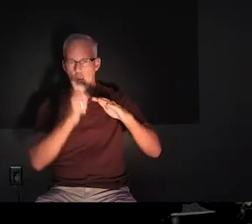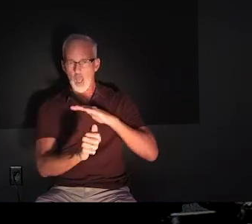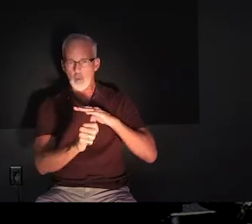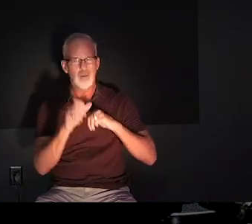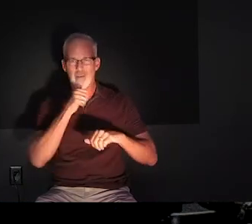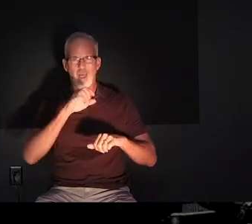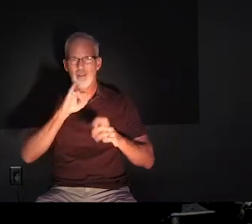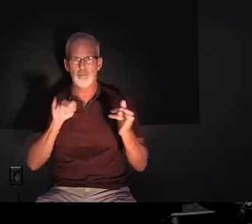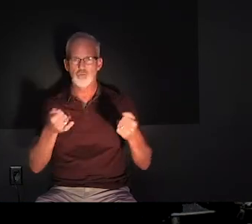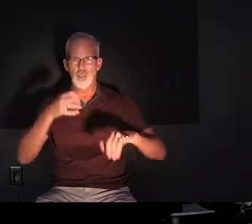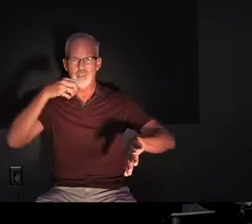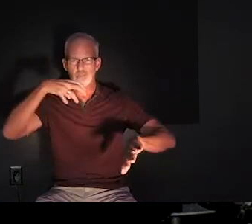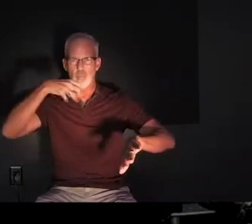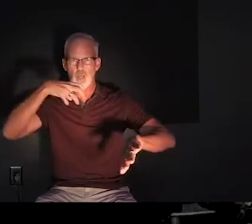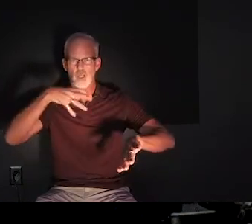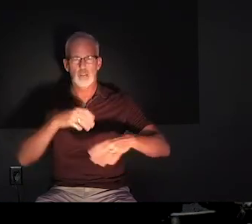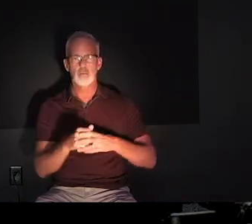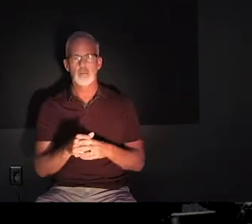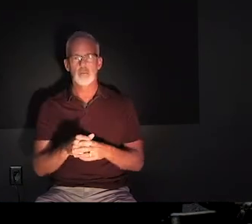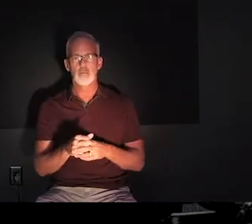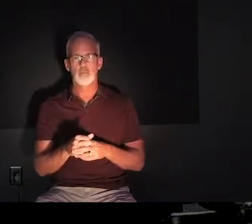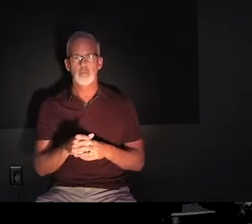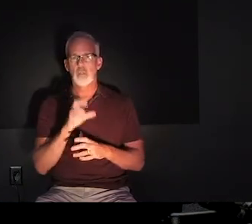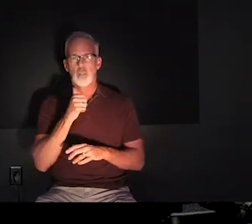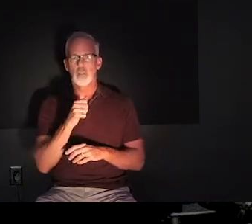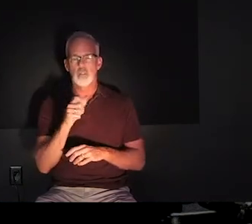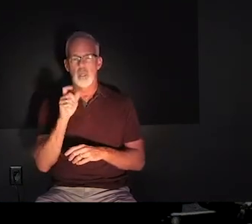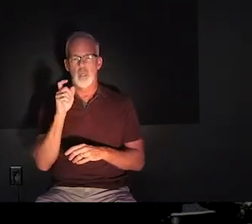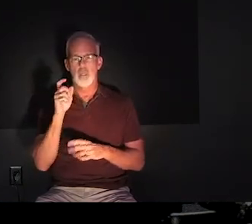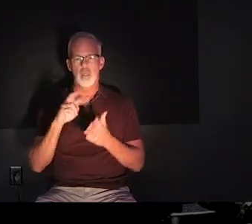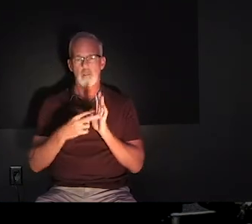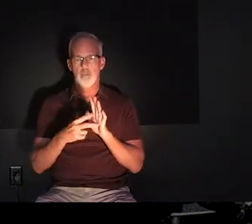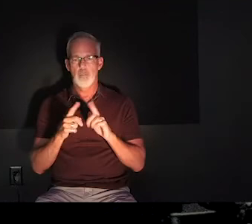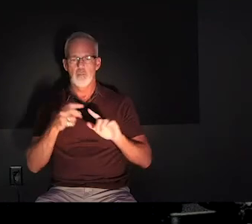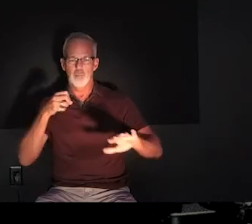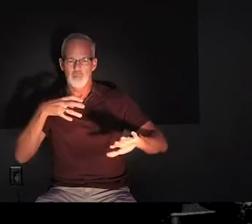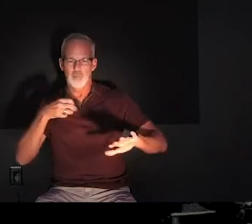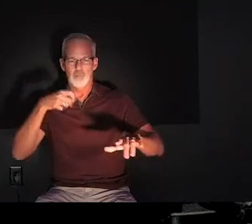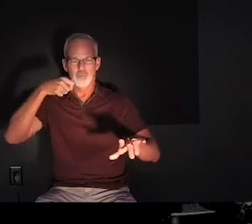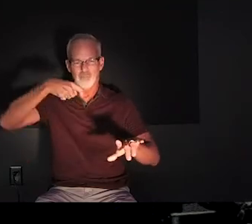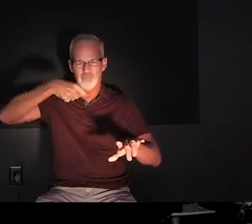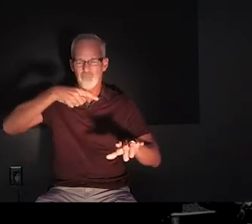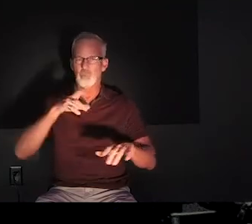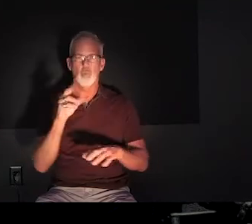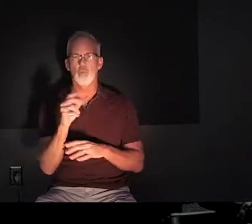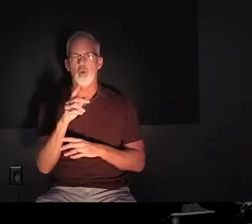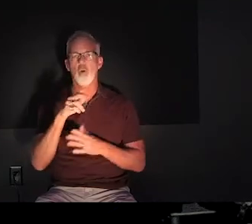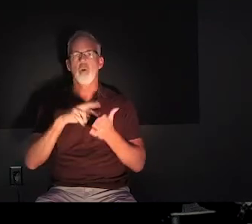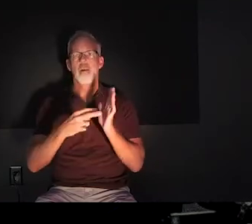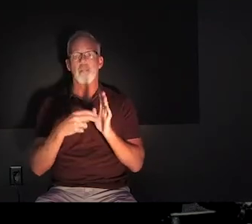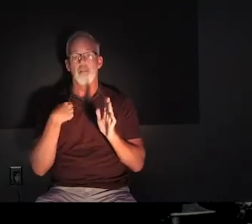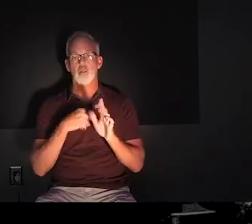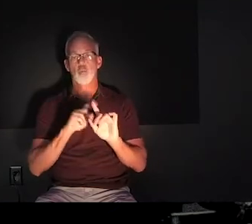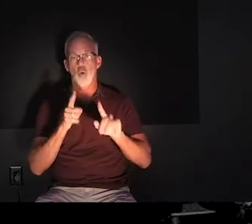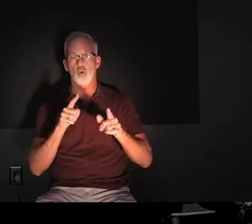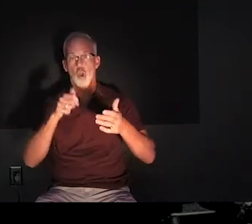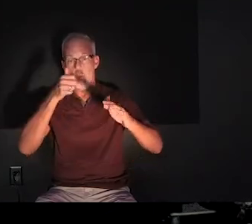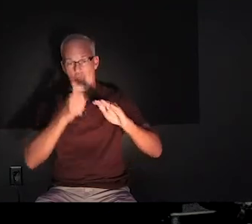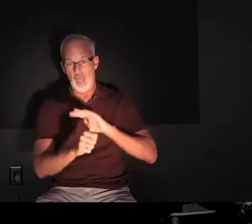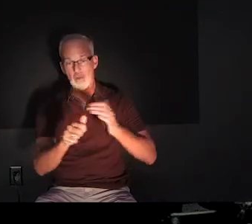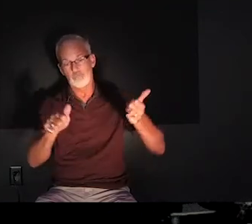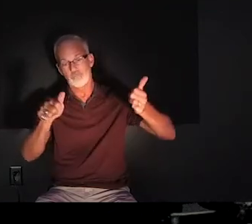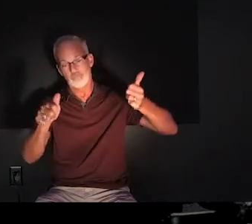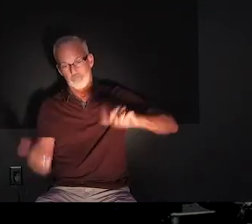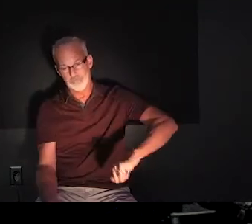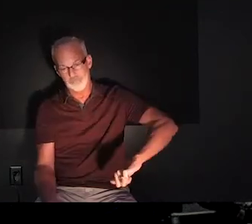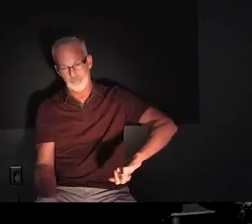under. It doesn't mean that we're supposed to be sprinkled. It means that we go under so it